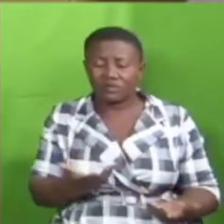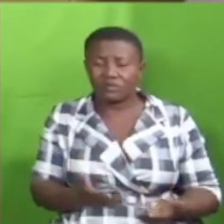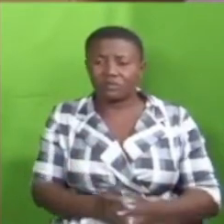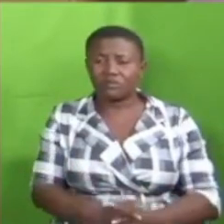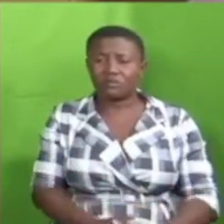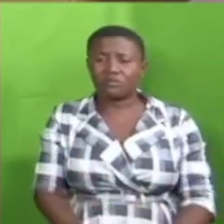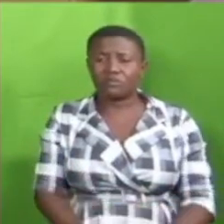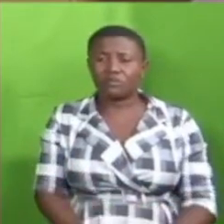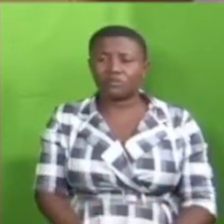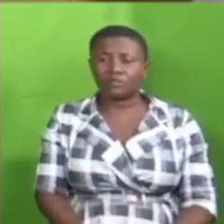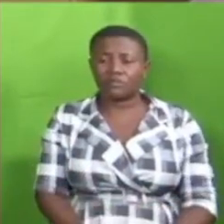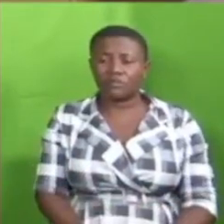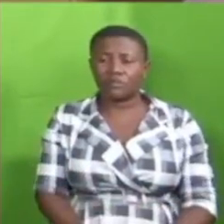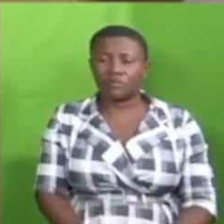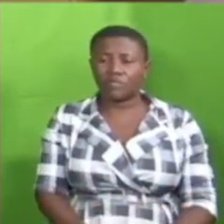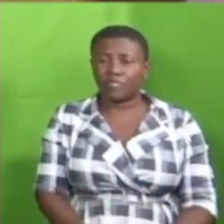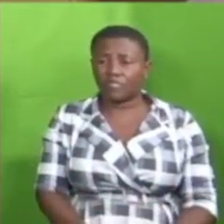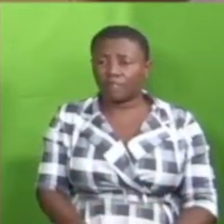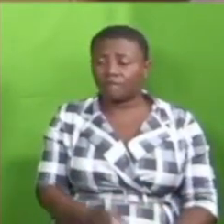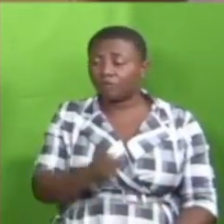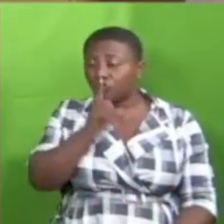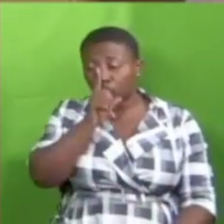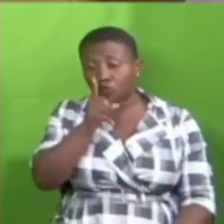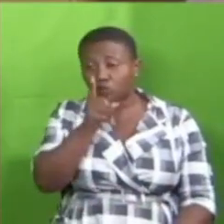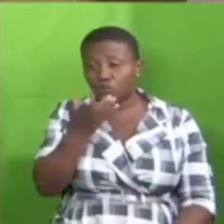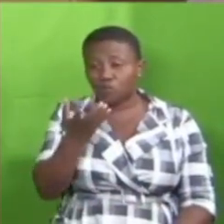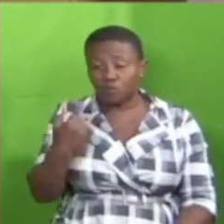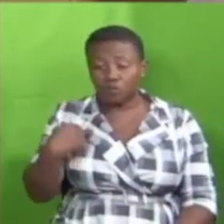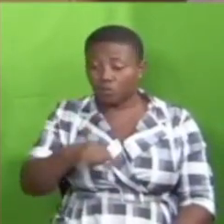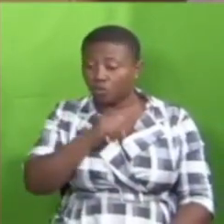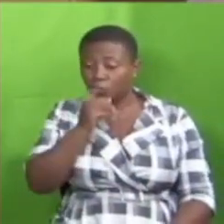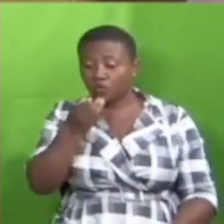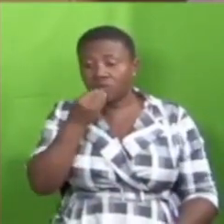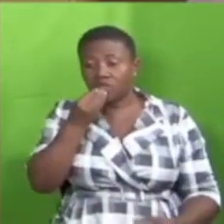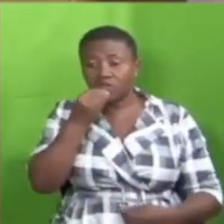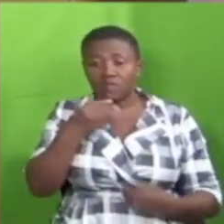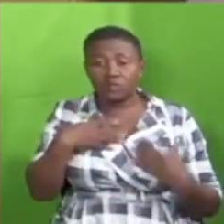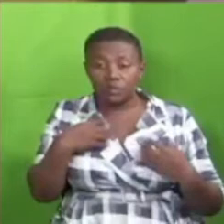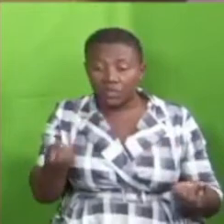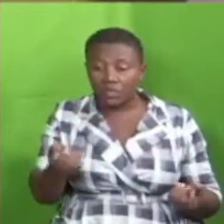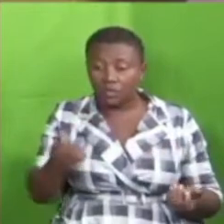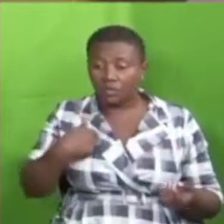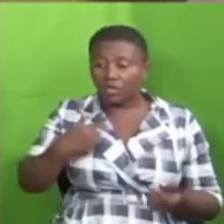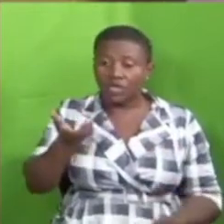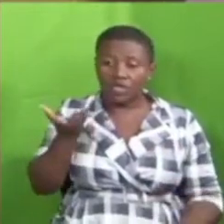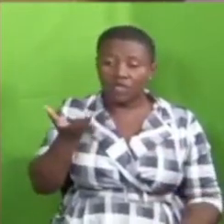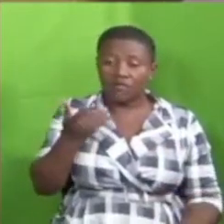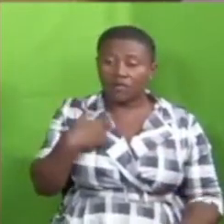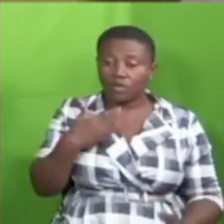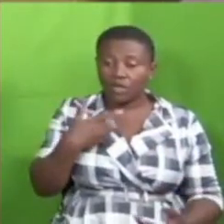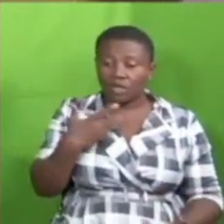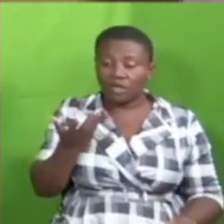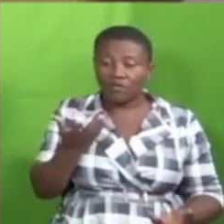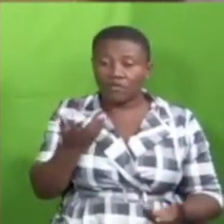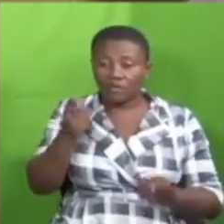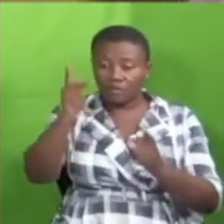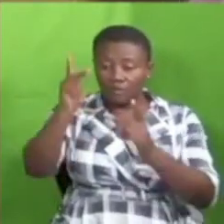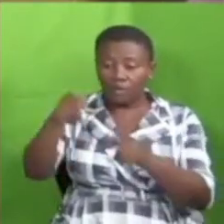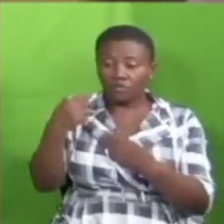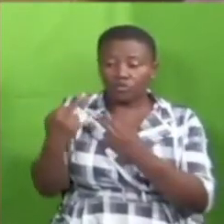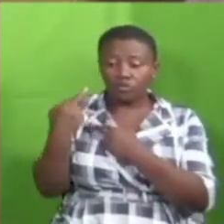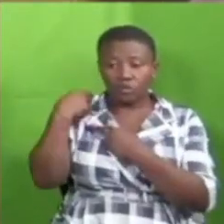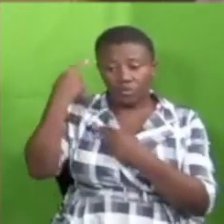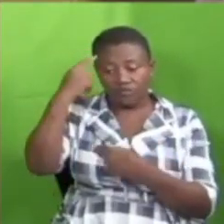Speaker. It is true that we don't even eat well. We have a dietitian here. We don't even visit the dietitian to eat very